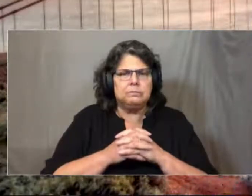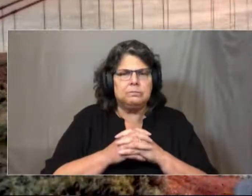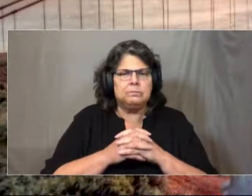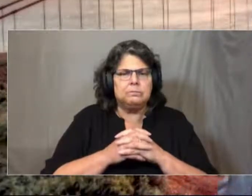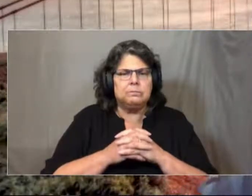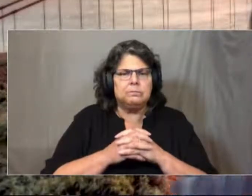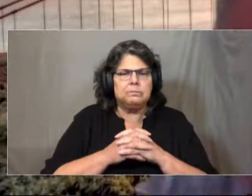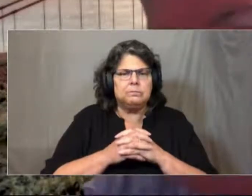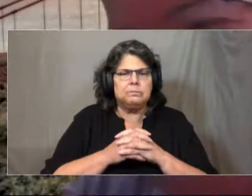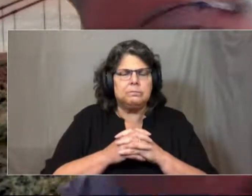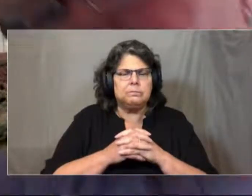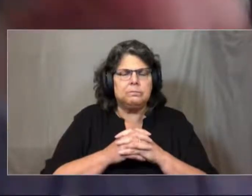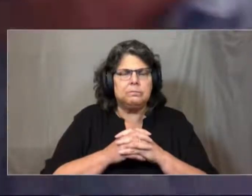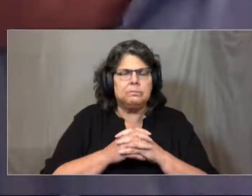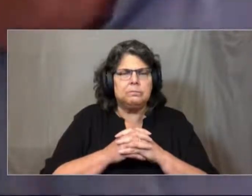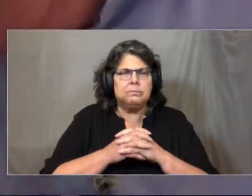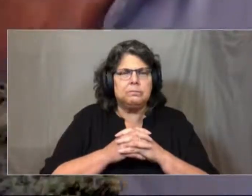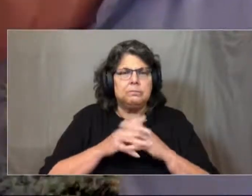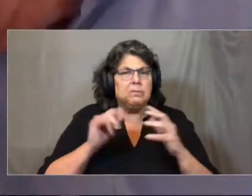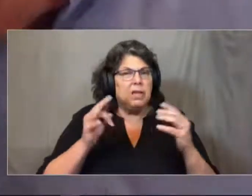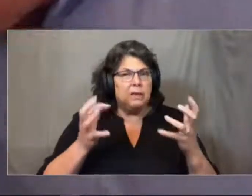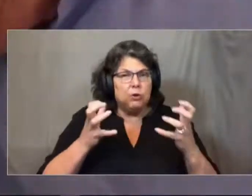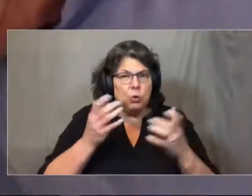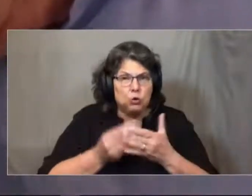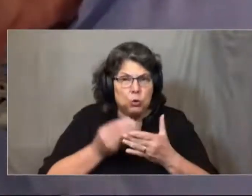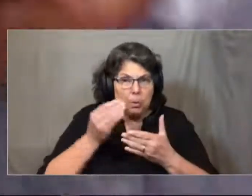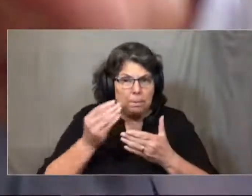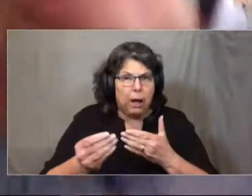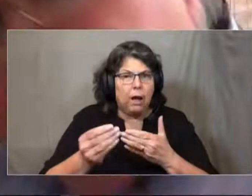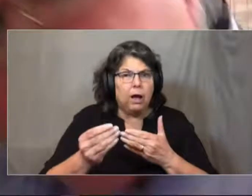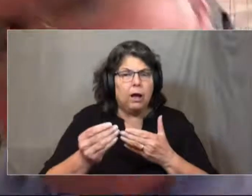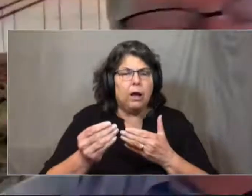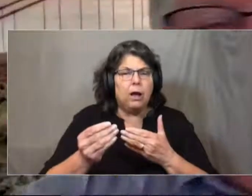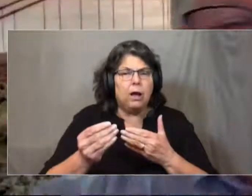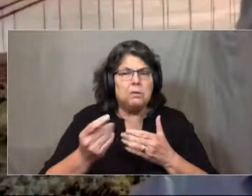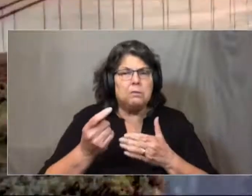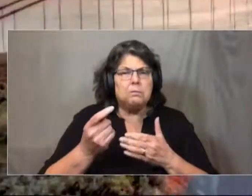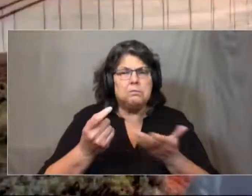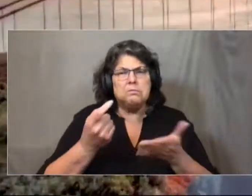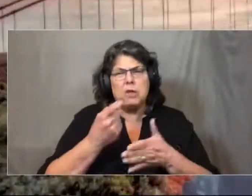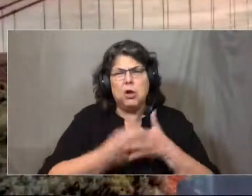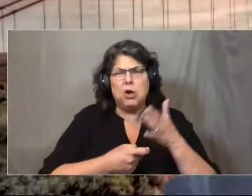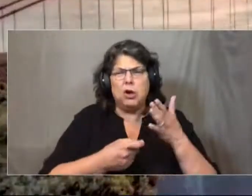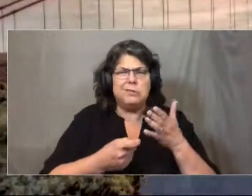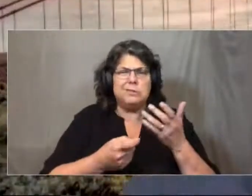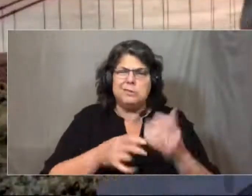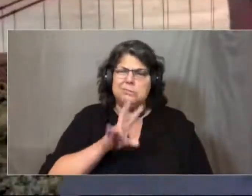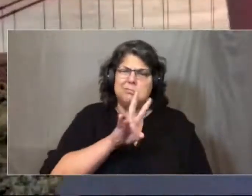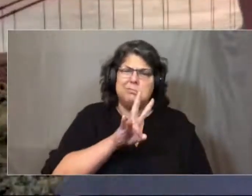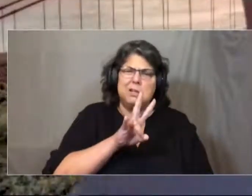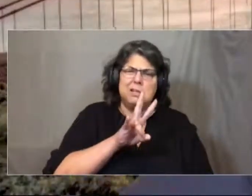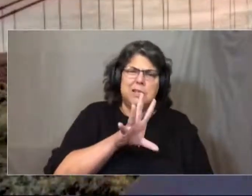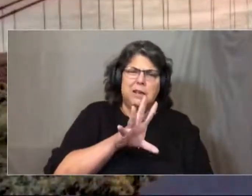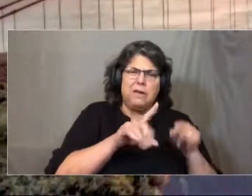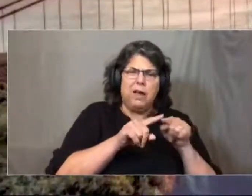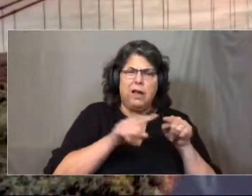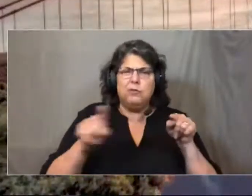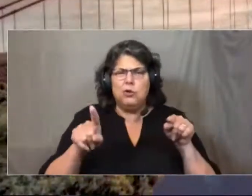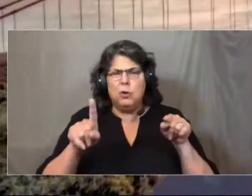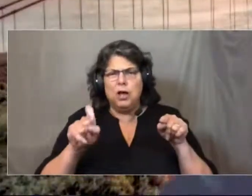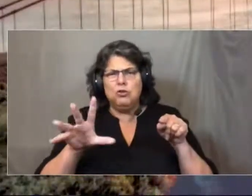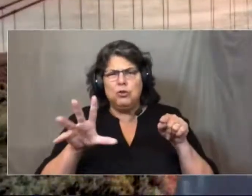And if you're interested in buying one, you can, they cost about, anywhere from $75 to